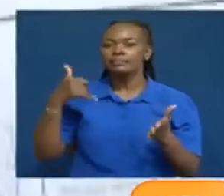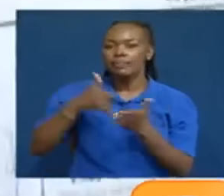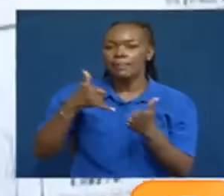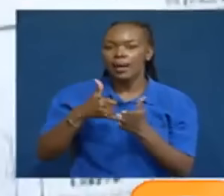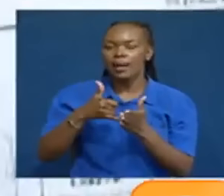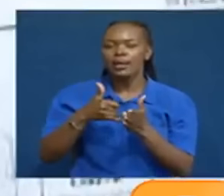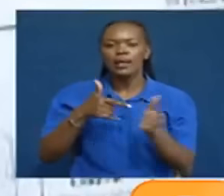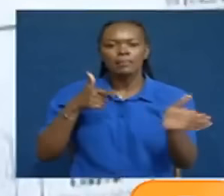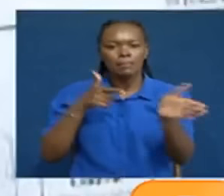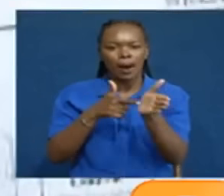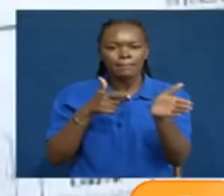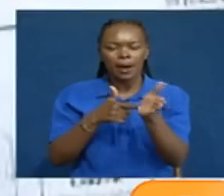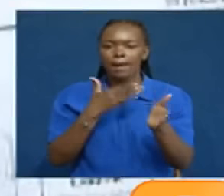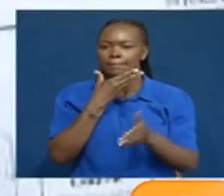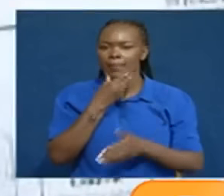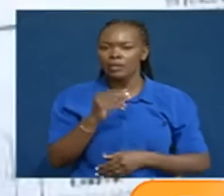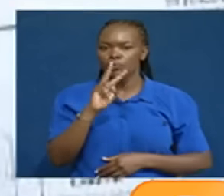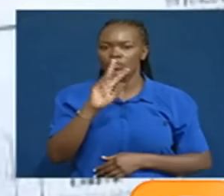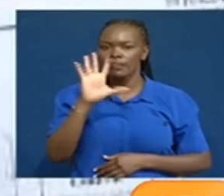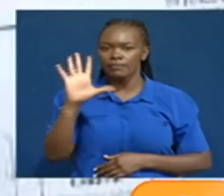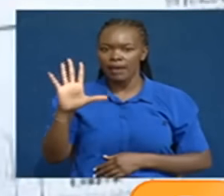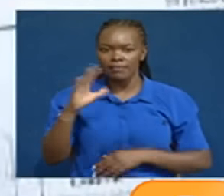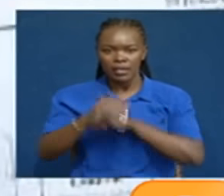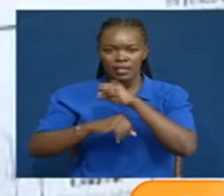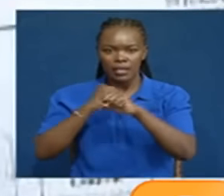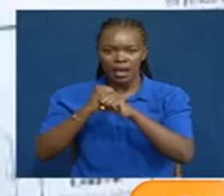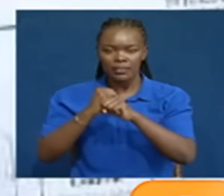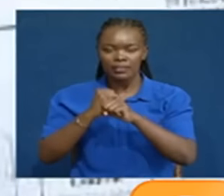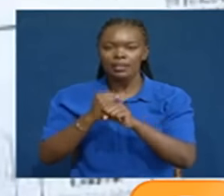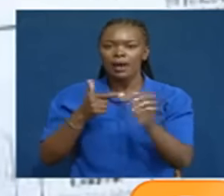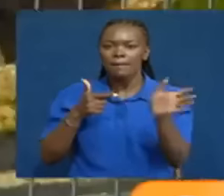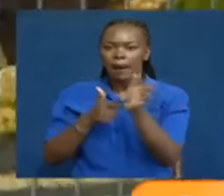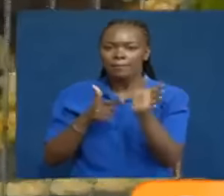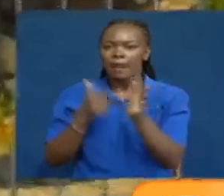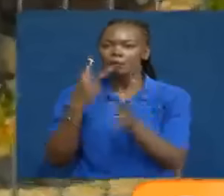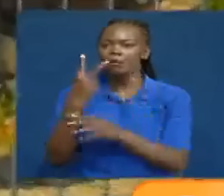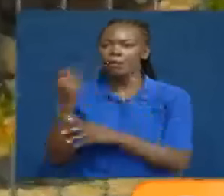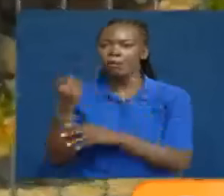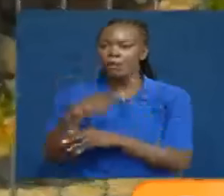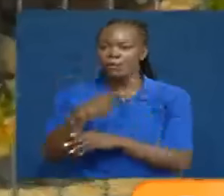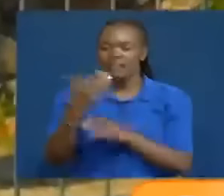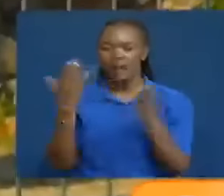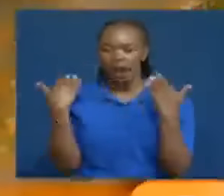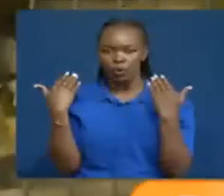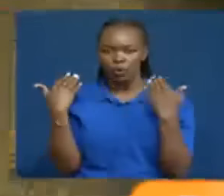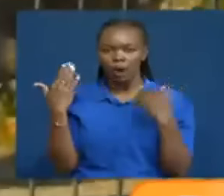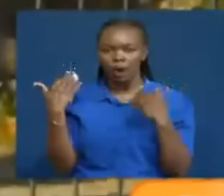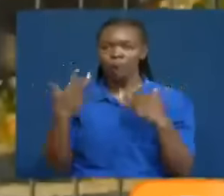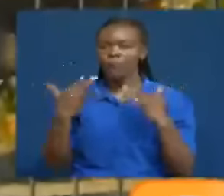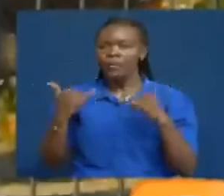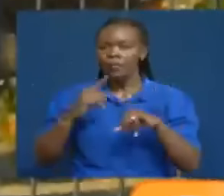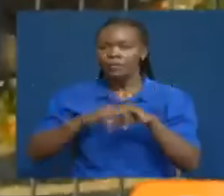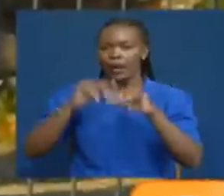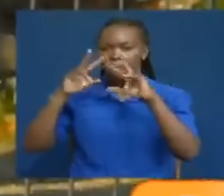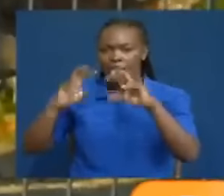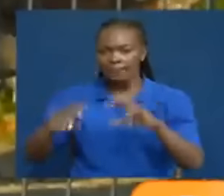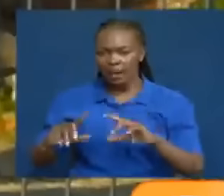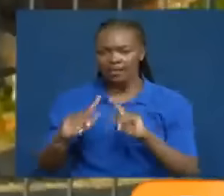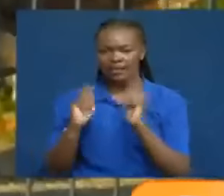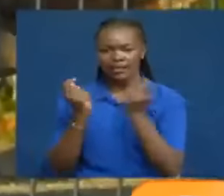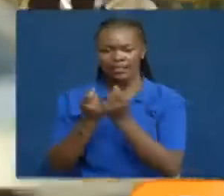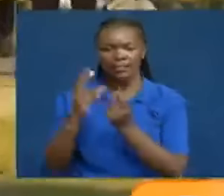a 25-year-old Mombasa blogger 2 months ago. In the painstaking investigations conducted by a select team of detectives